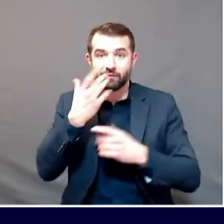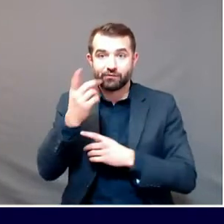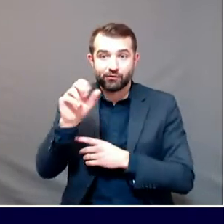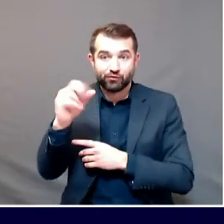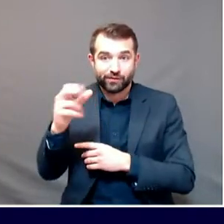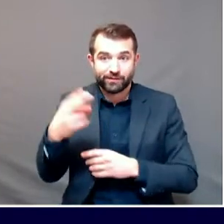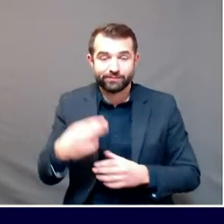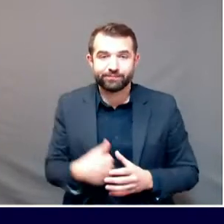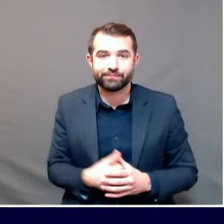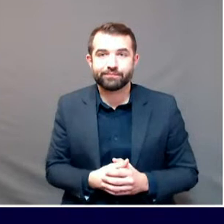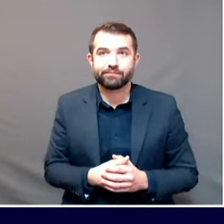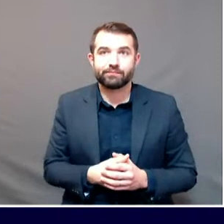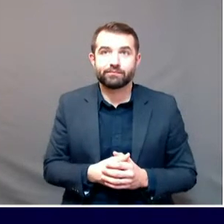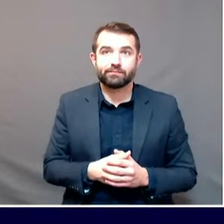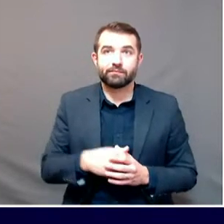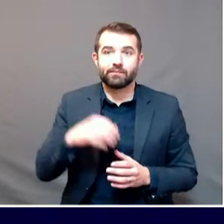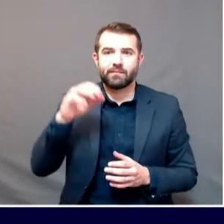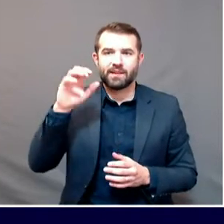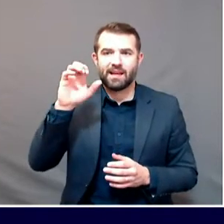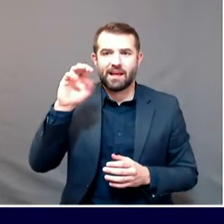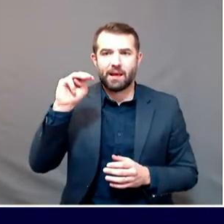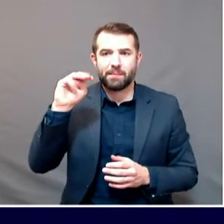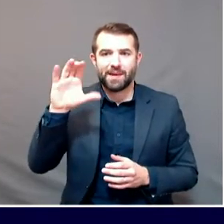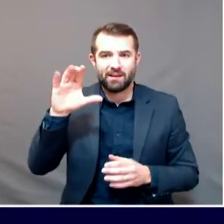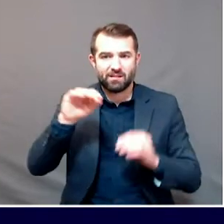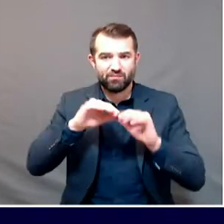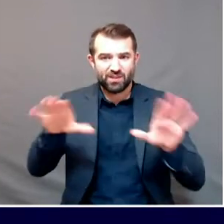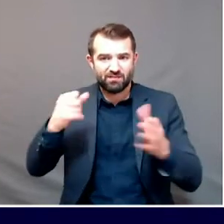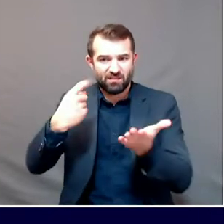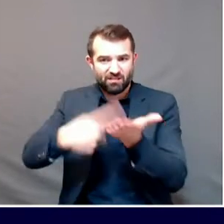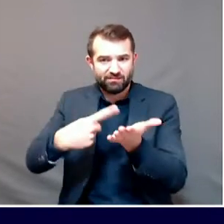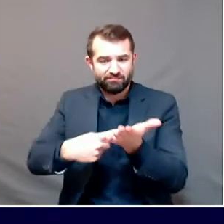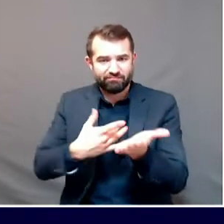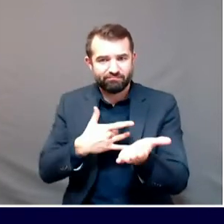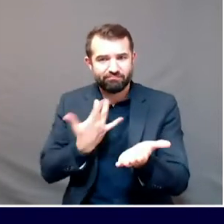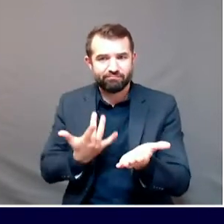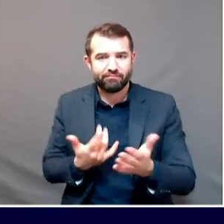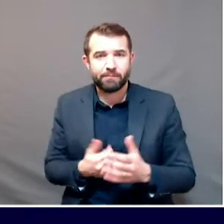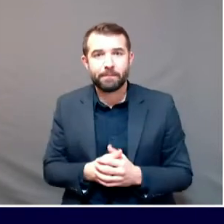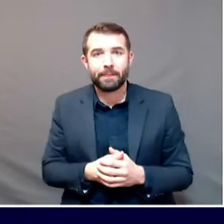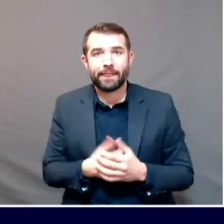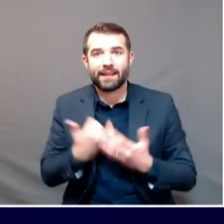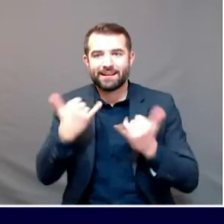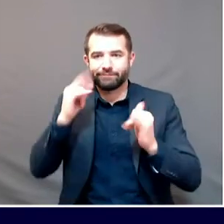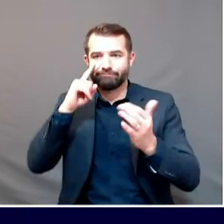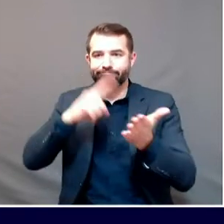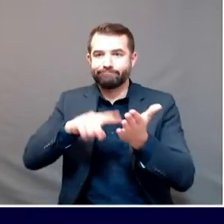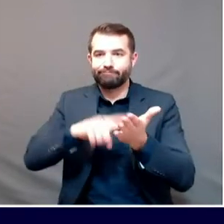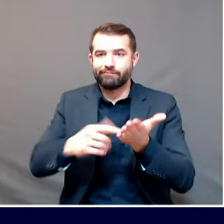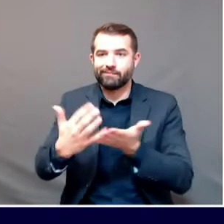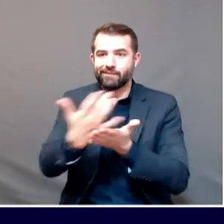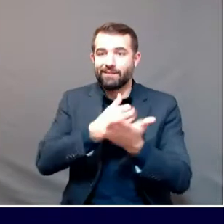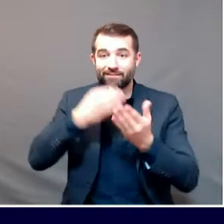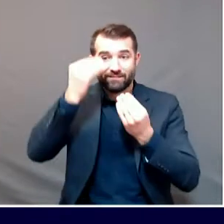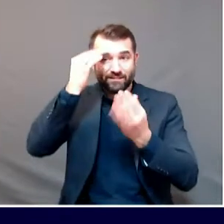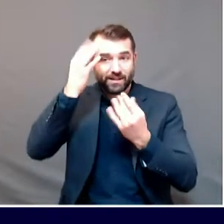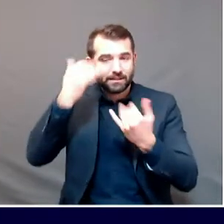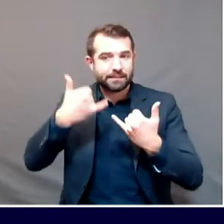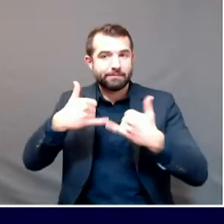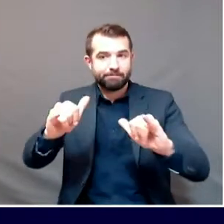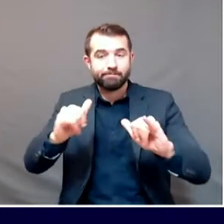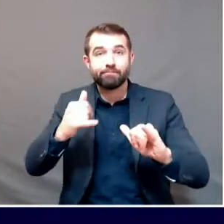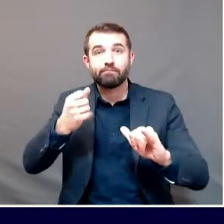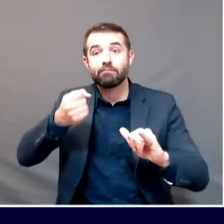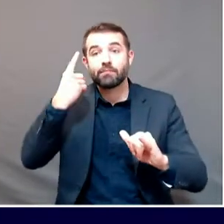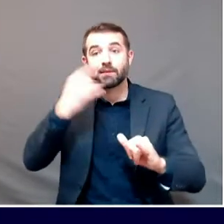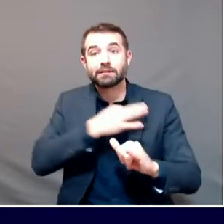EMMC? We're still gathering information. One of our medical officers who works specifically on hospital-related outbreaks